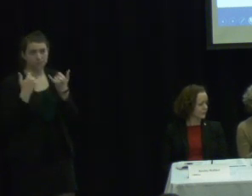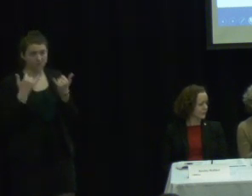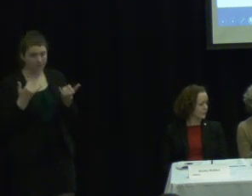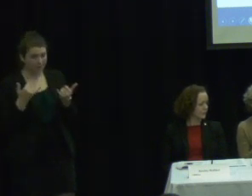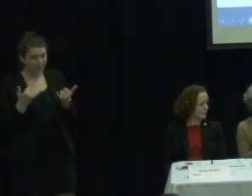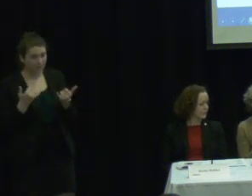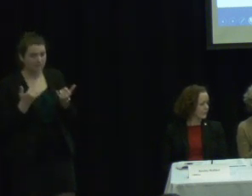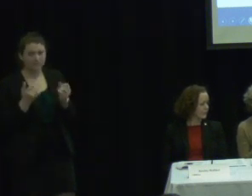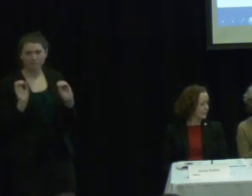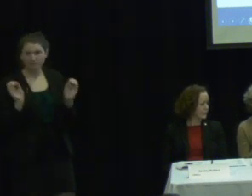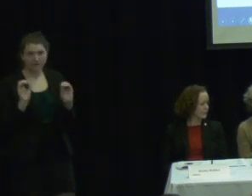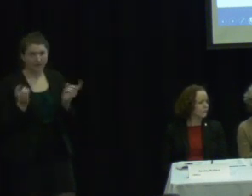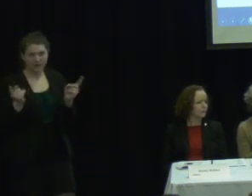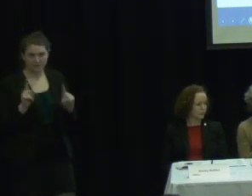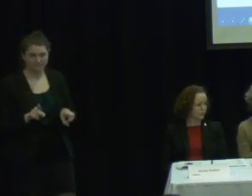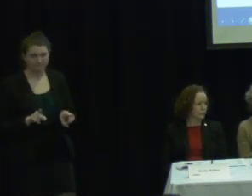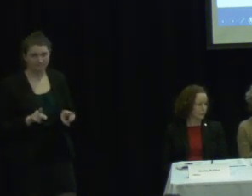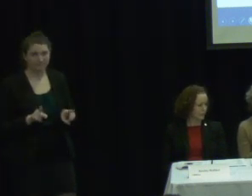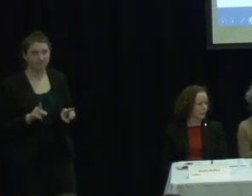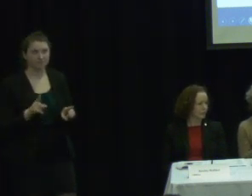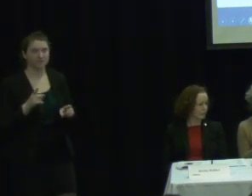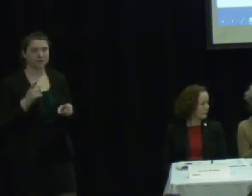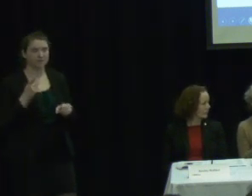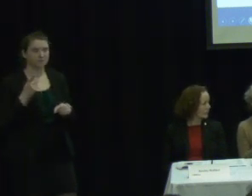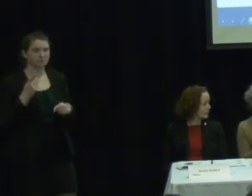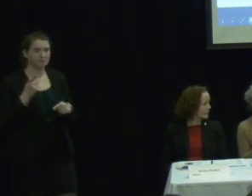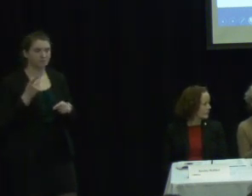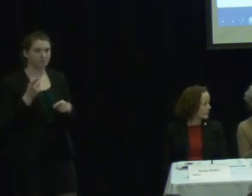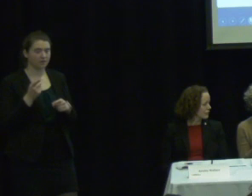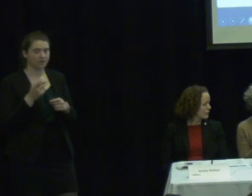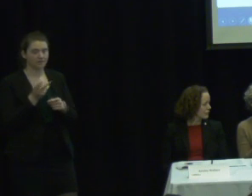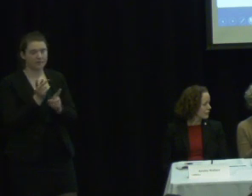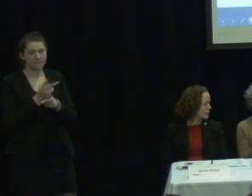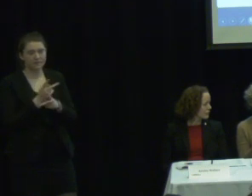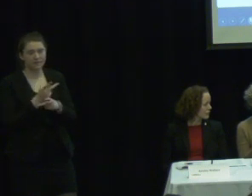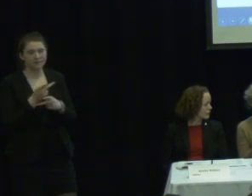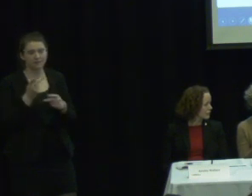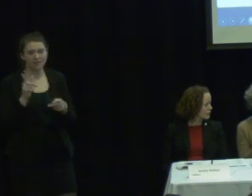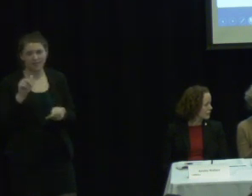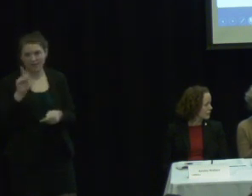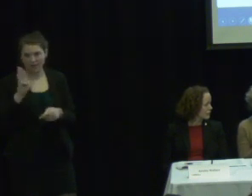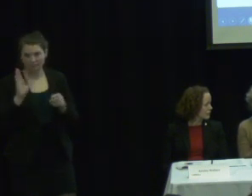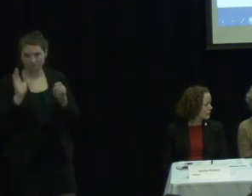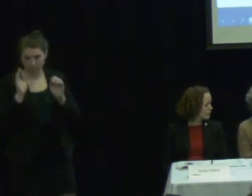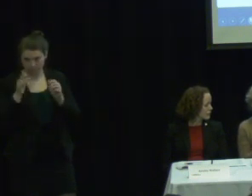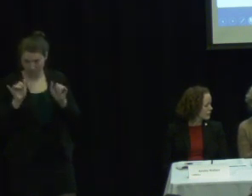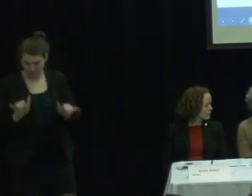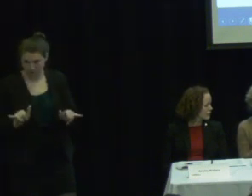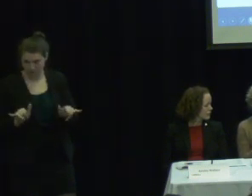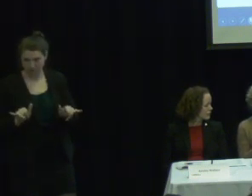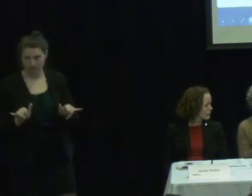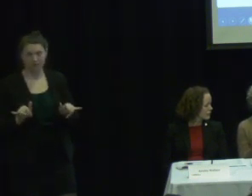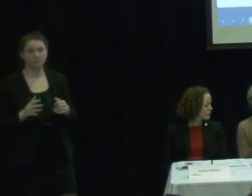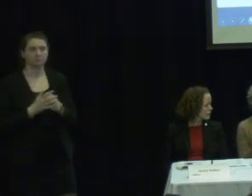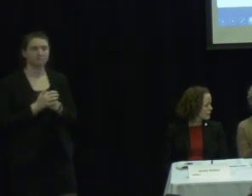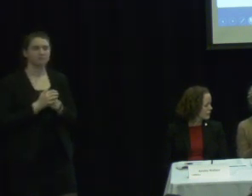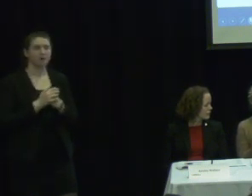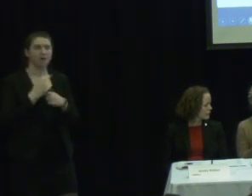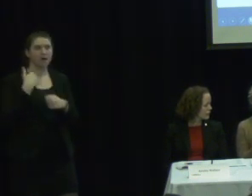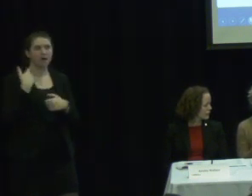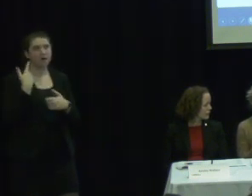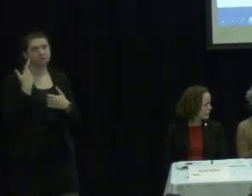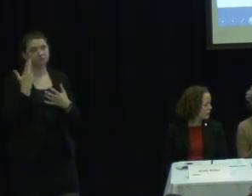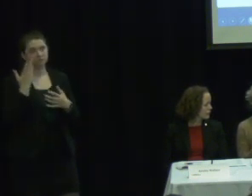nothing is happening with the media production lab. It will stay where it is currently. I will say that in